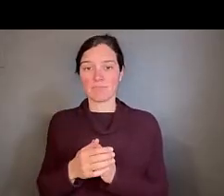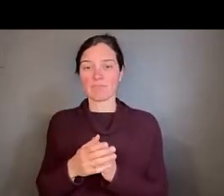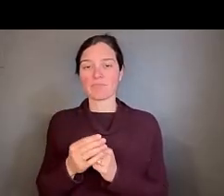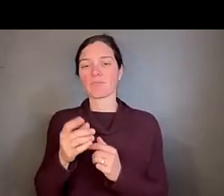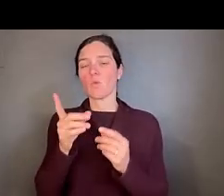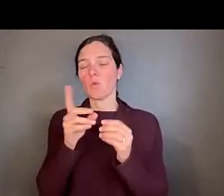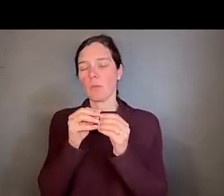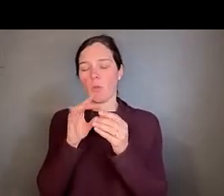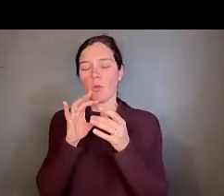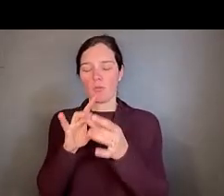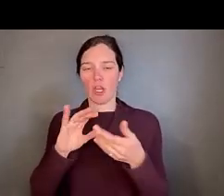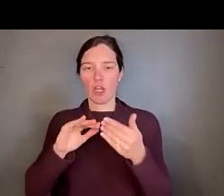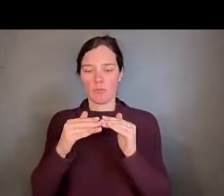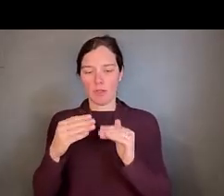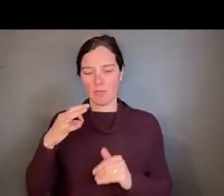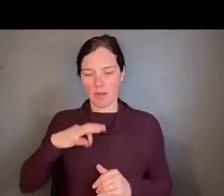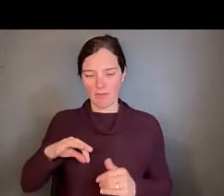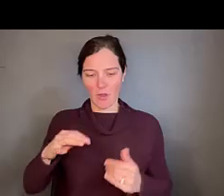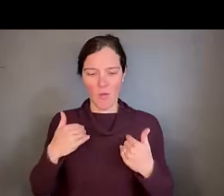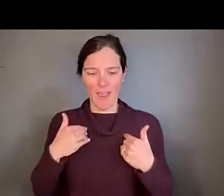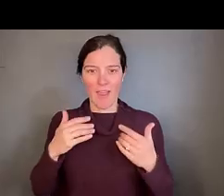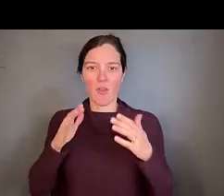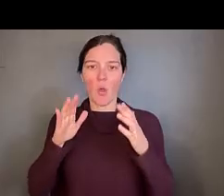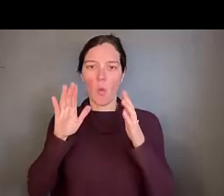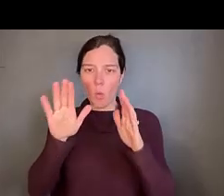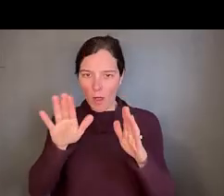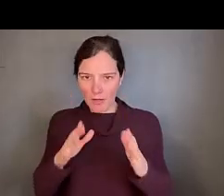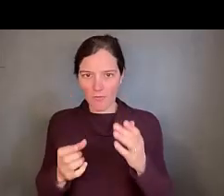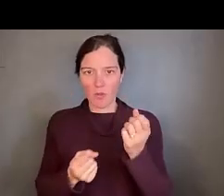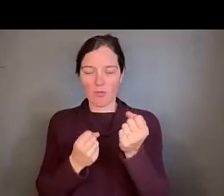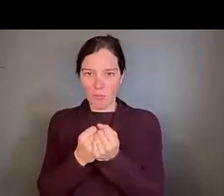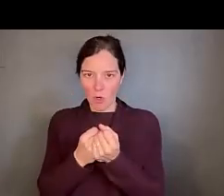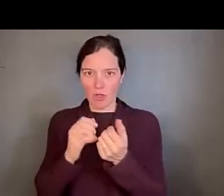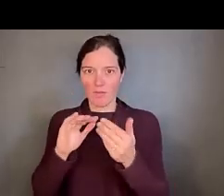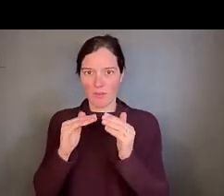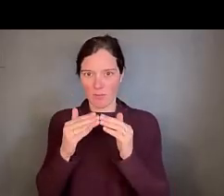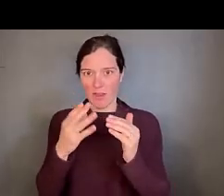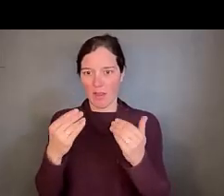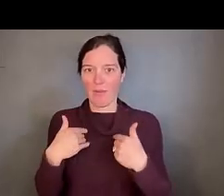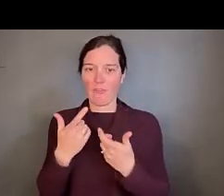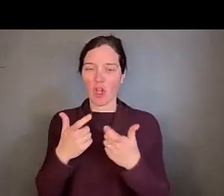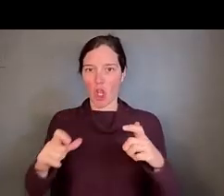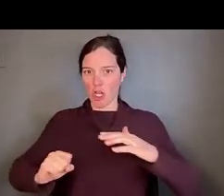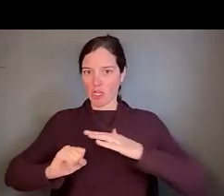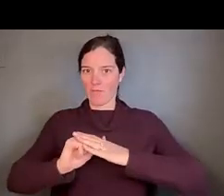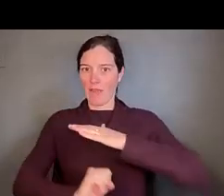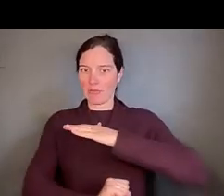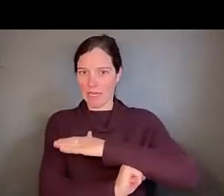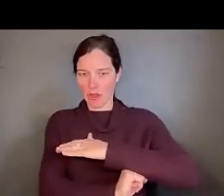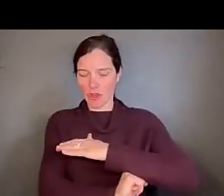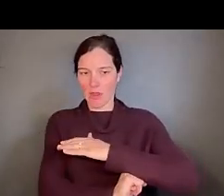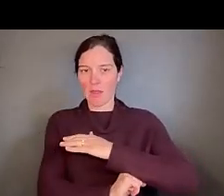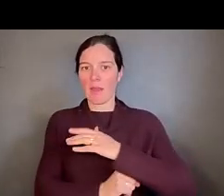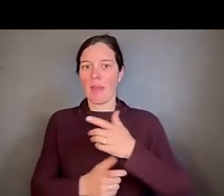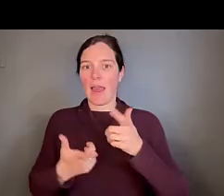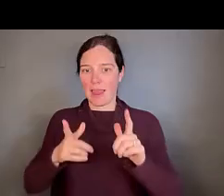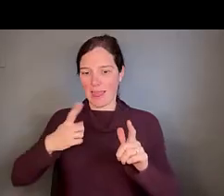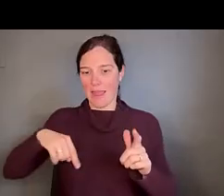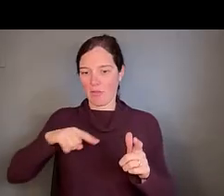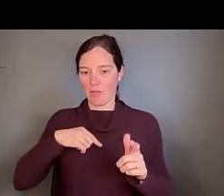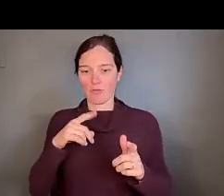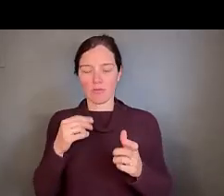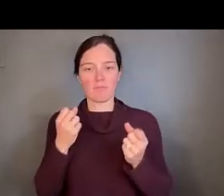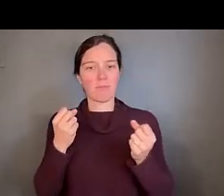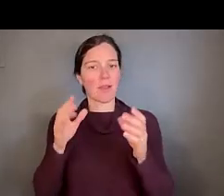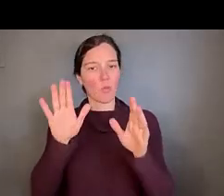around community benefit is we have an incredibly supportive community, and we have a large foundation that allows us to do a lot of these great things.